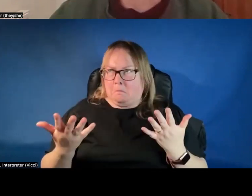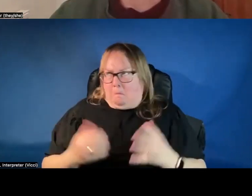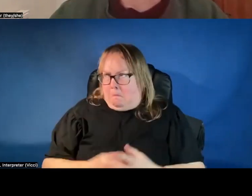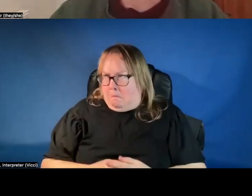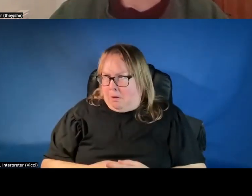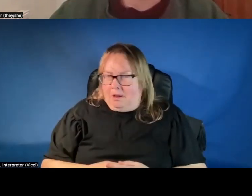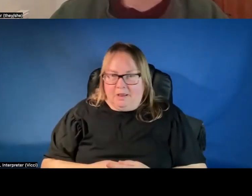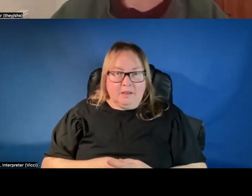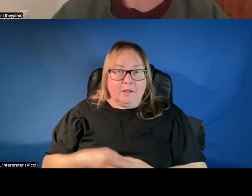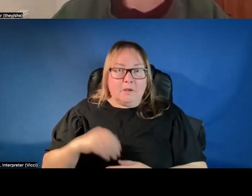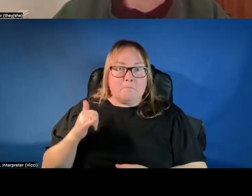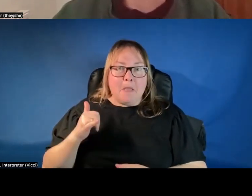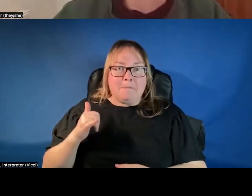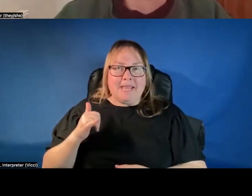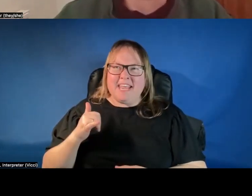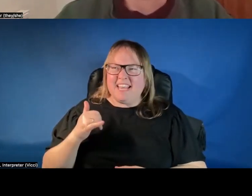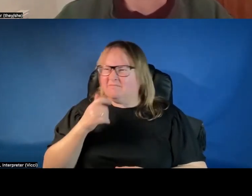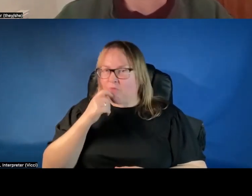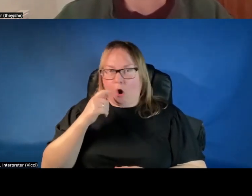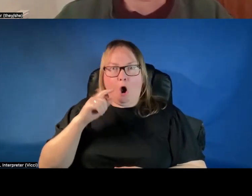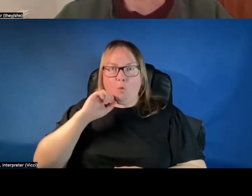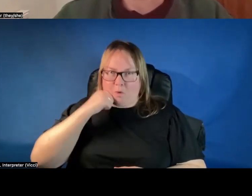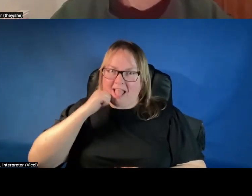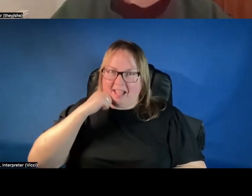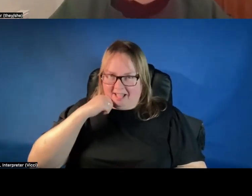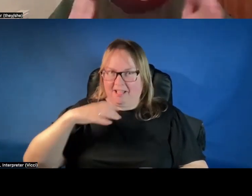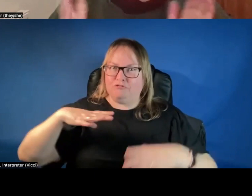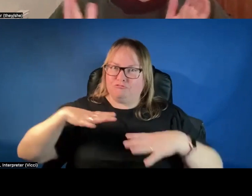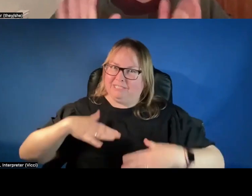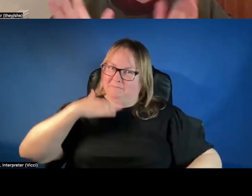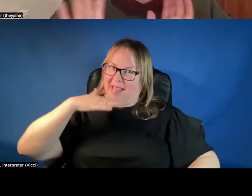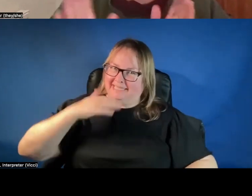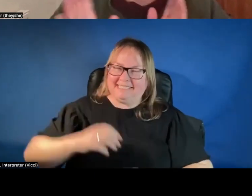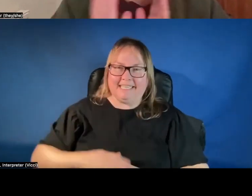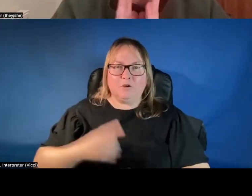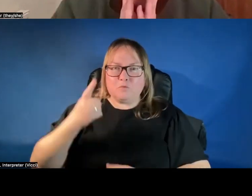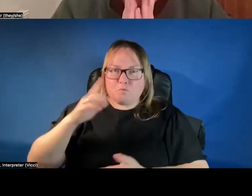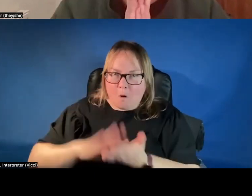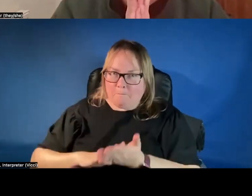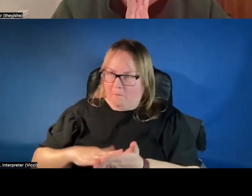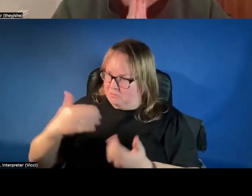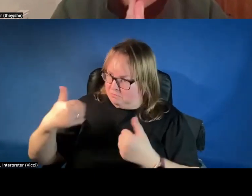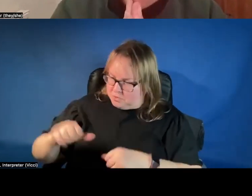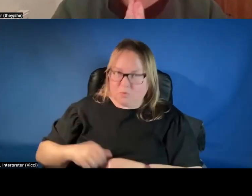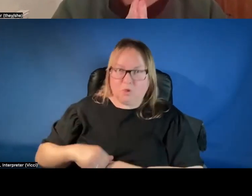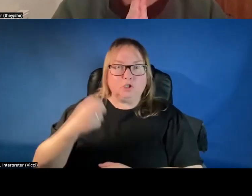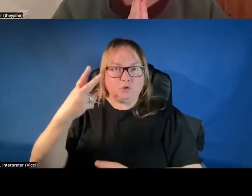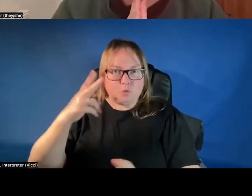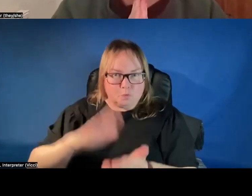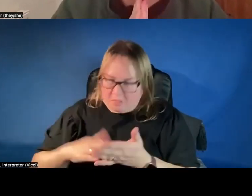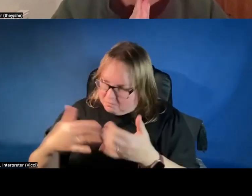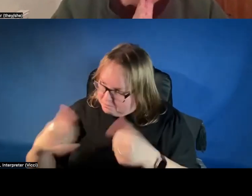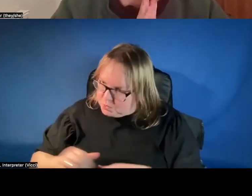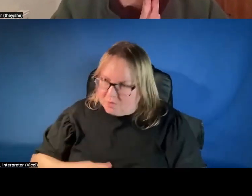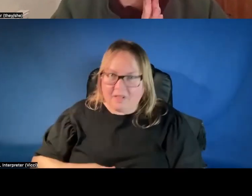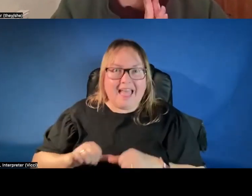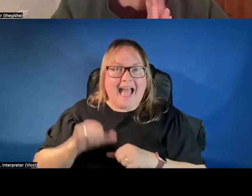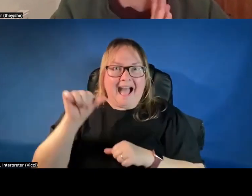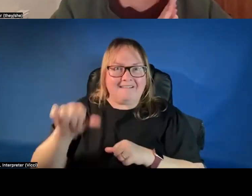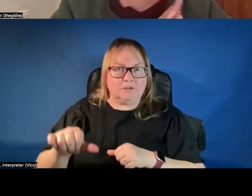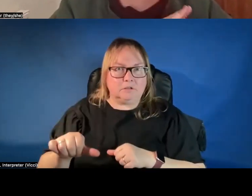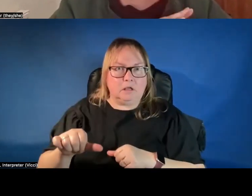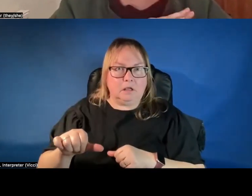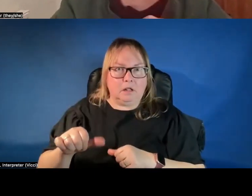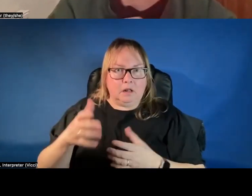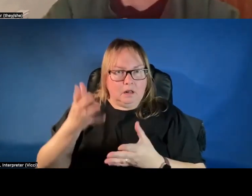months of being really good at it, and sometimes I will look like currently I'm really not very. I say that I scheduled a whole rest day